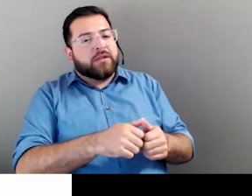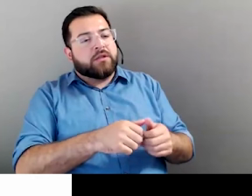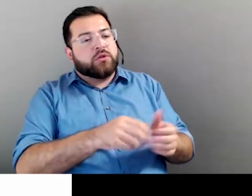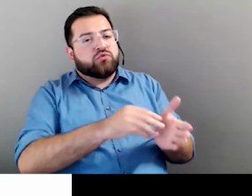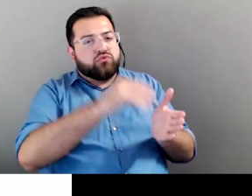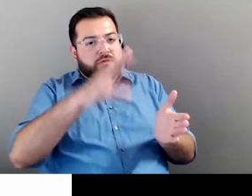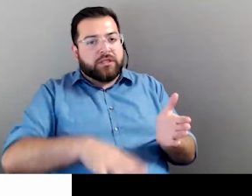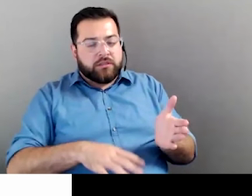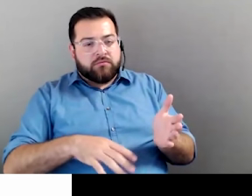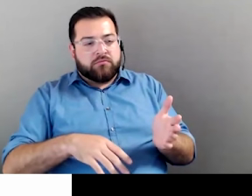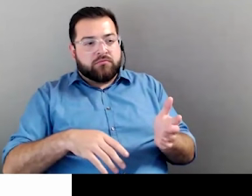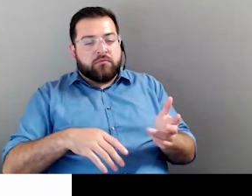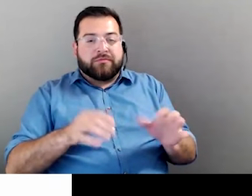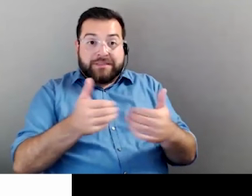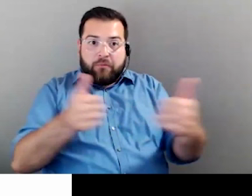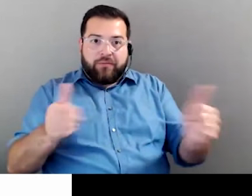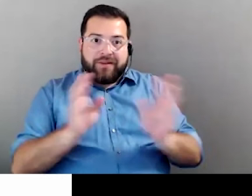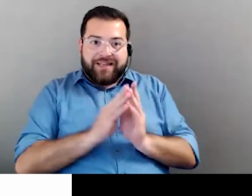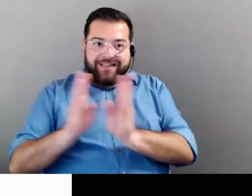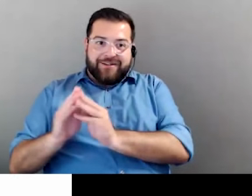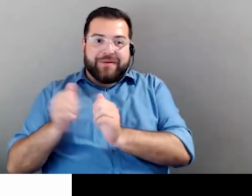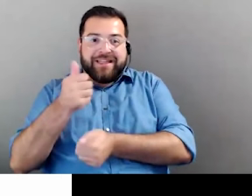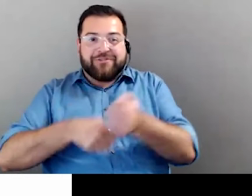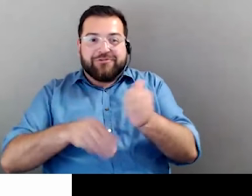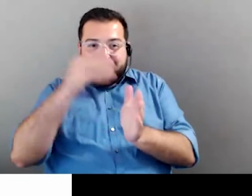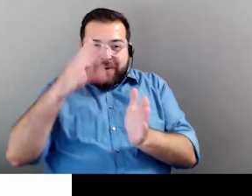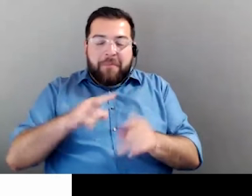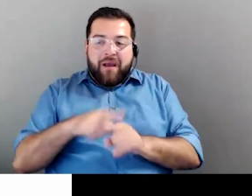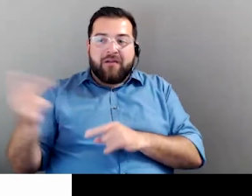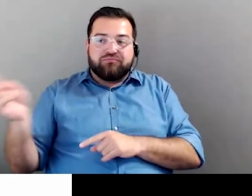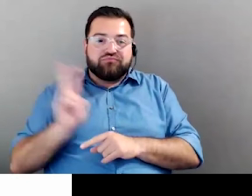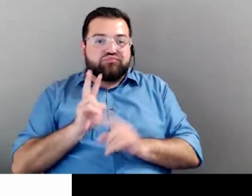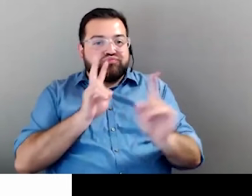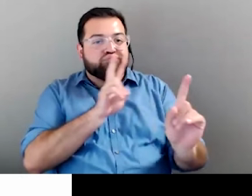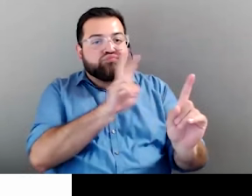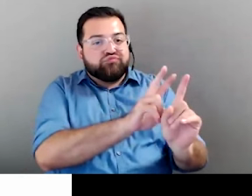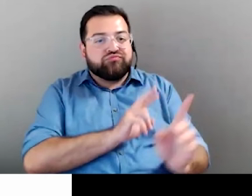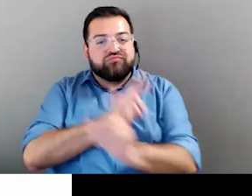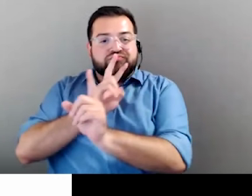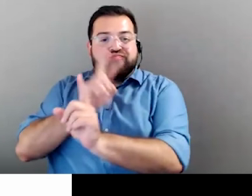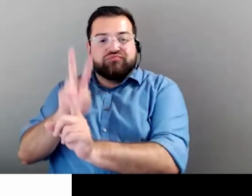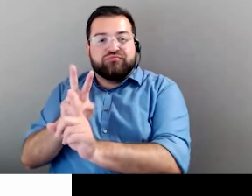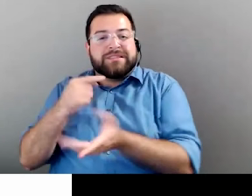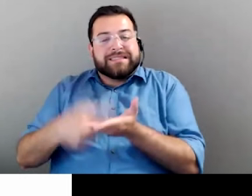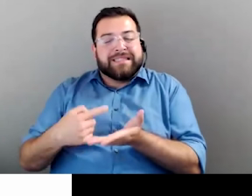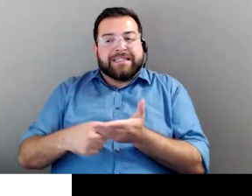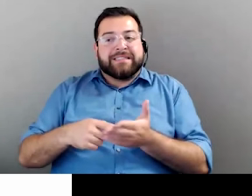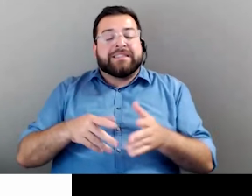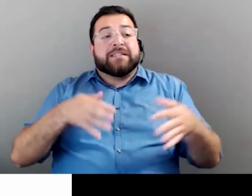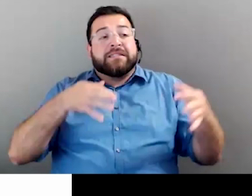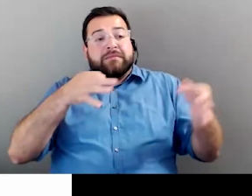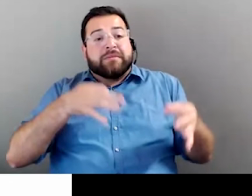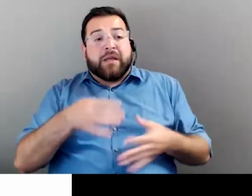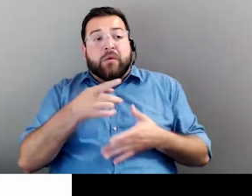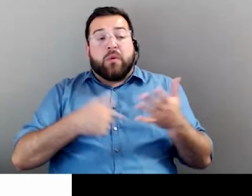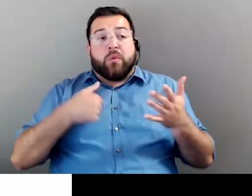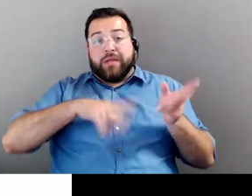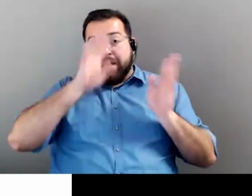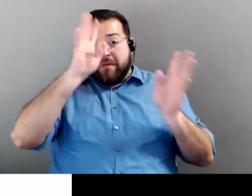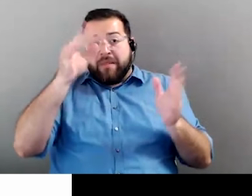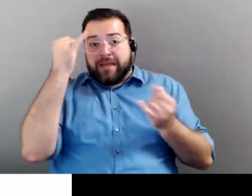separately, but we're talking about the situation, say, hey, this is what we've come up with. Like, are you okay with that? And usually they are, because, they